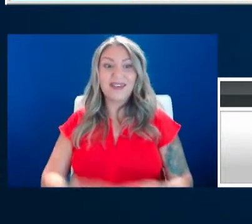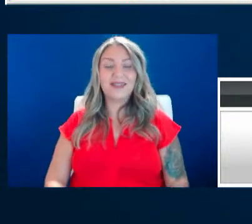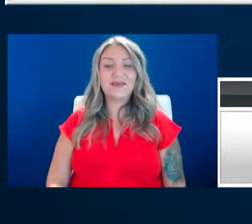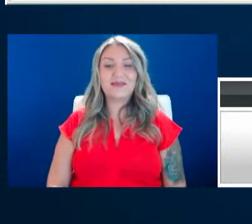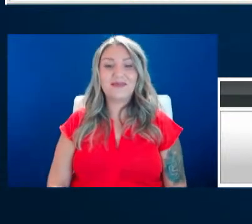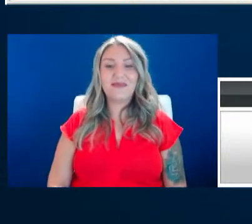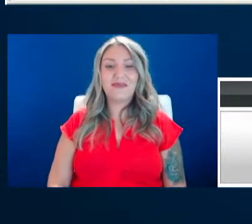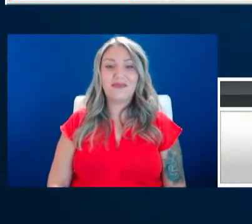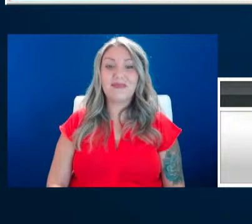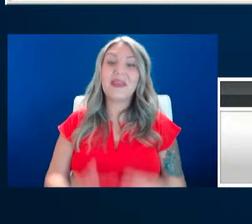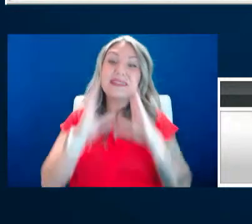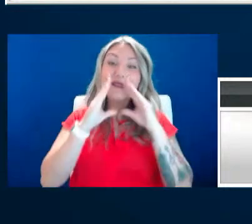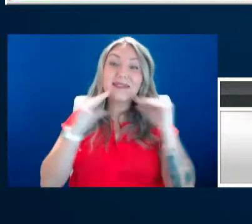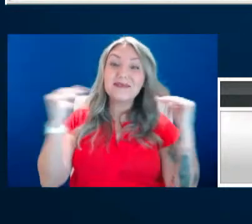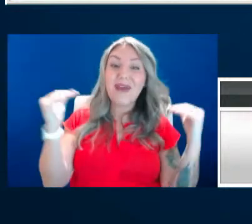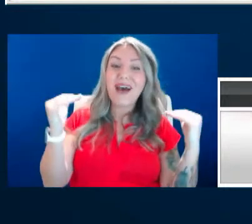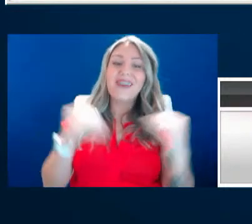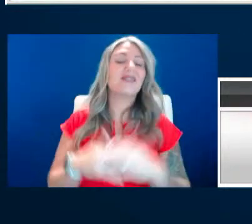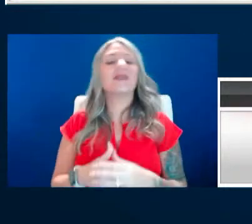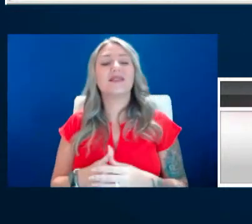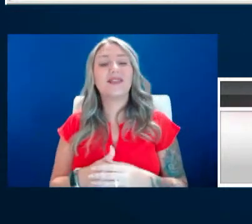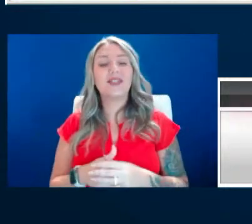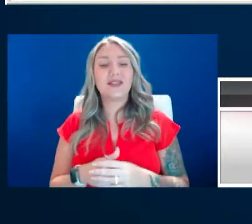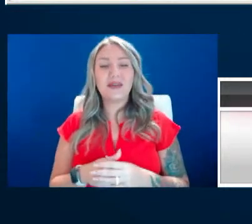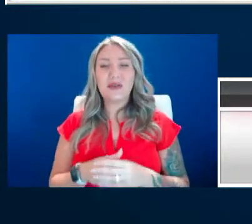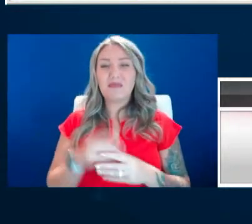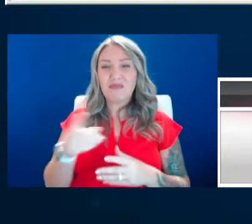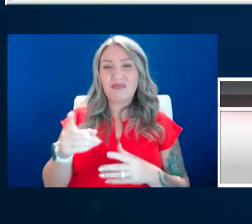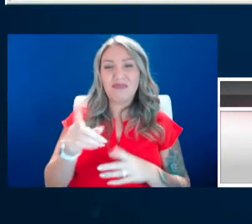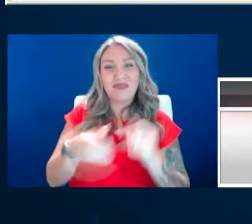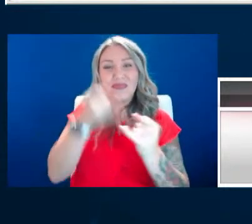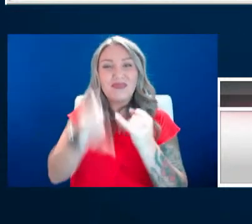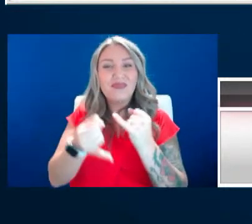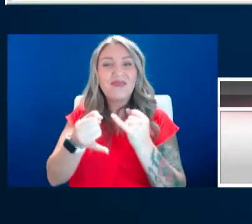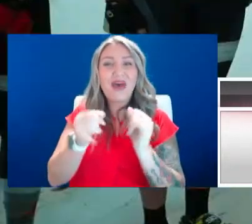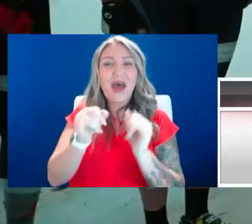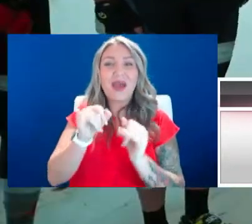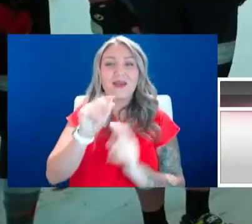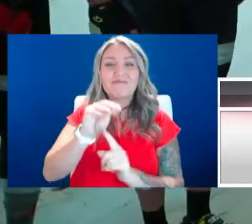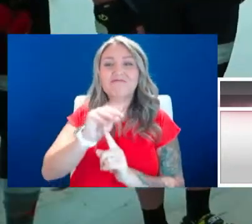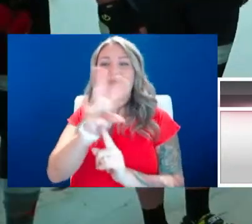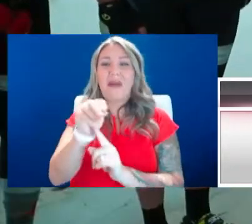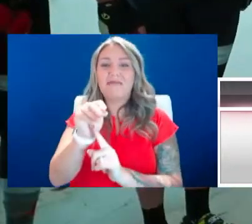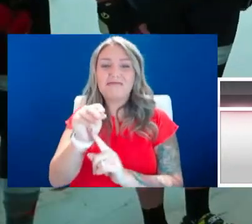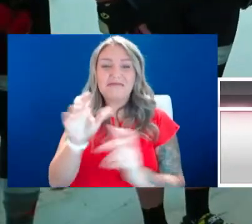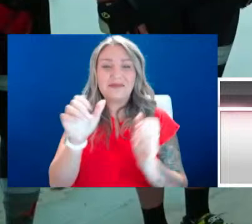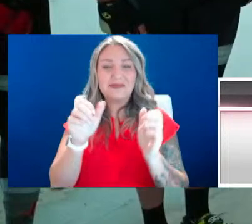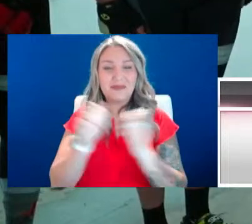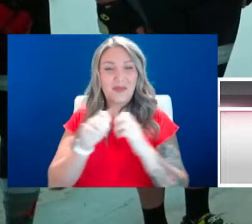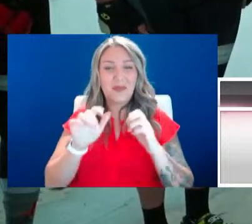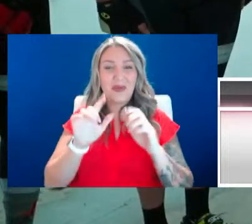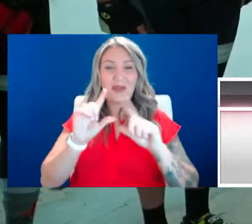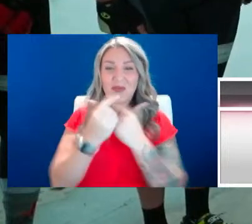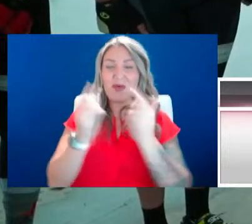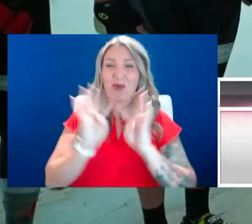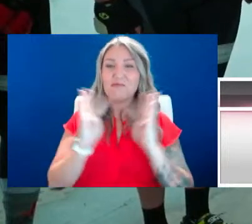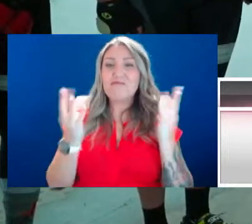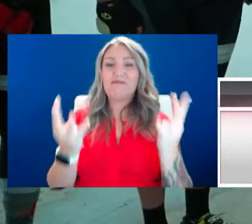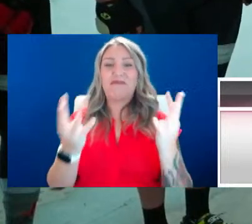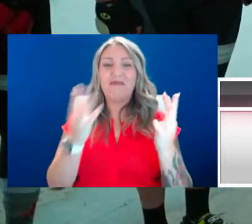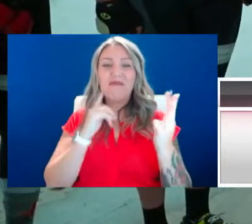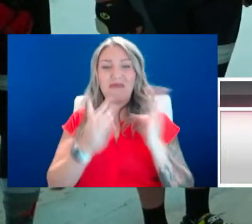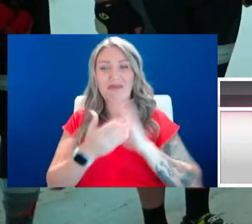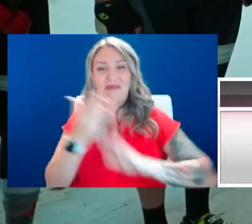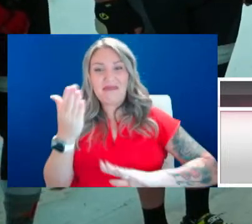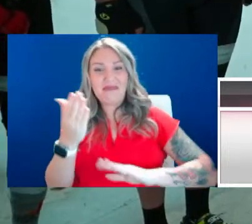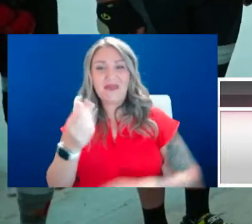here please. Right, what they're doing, they're getting some final pictures taken of the crew here before they depart